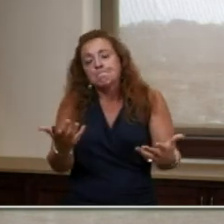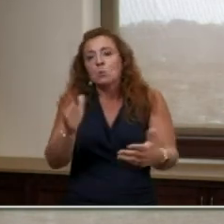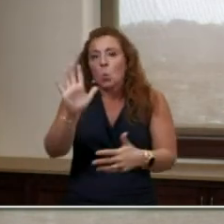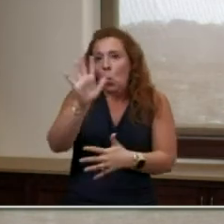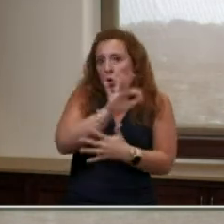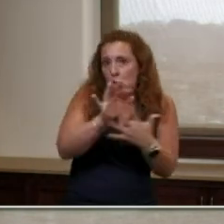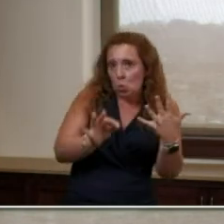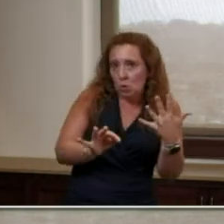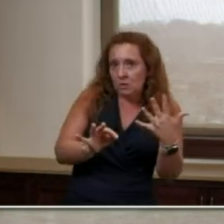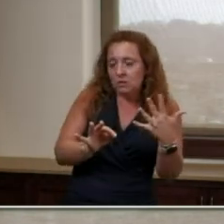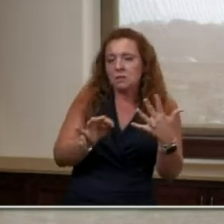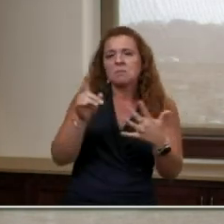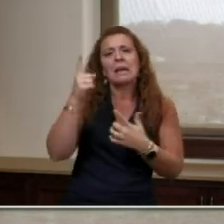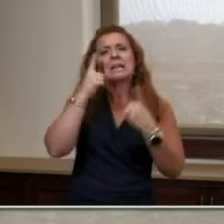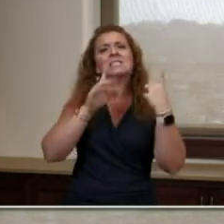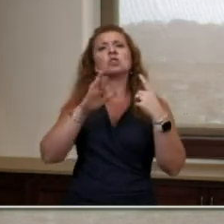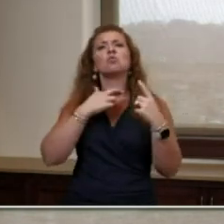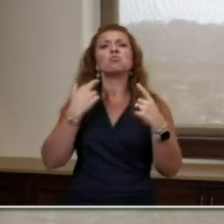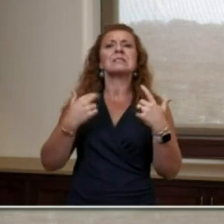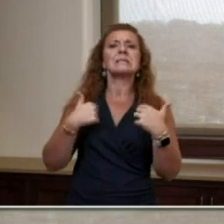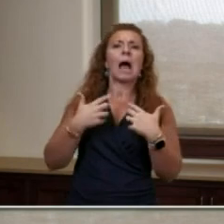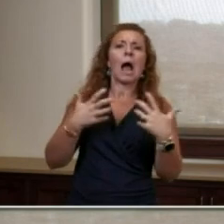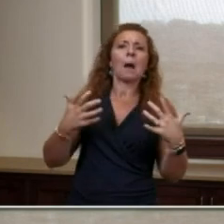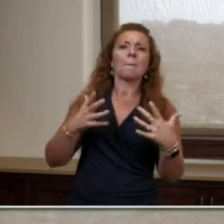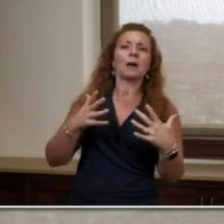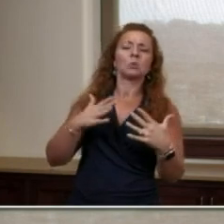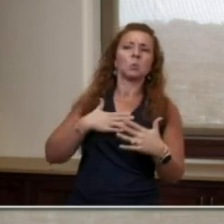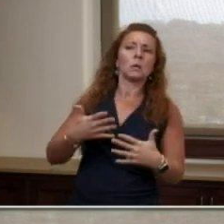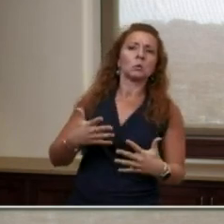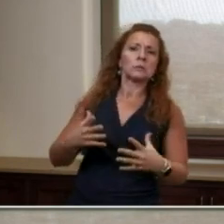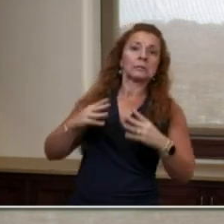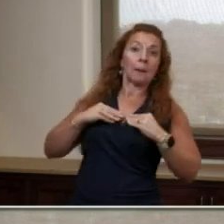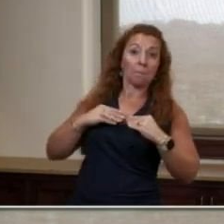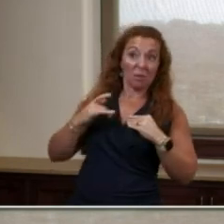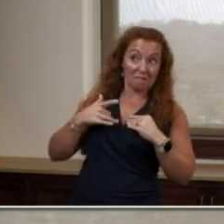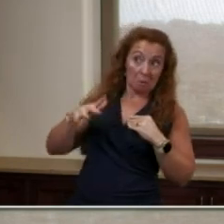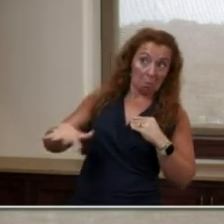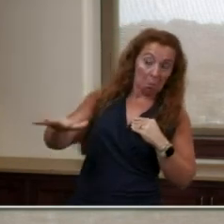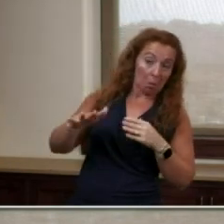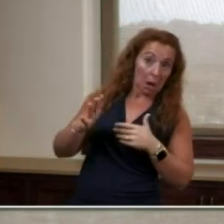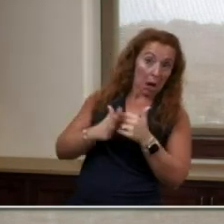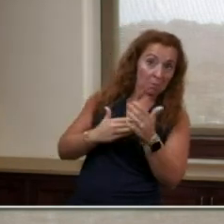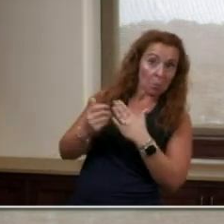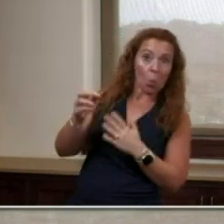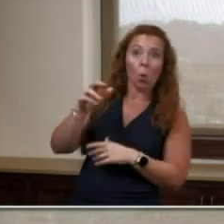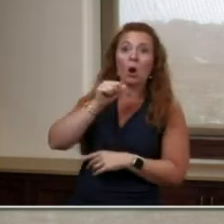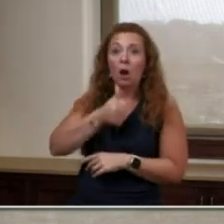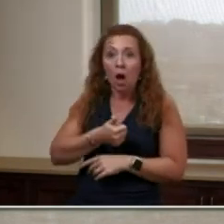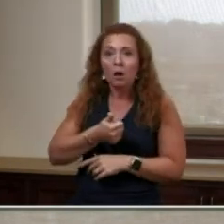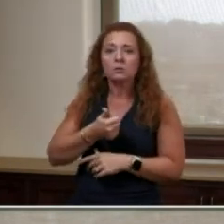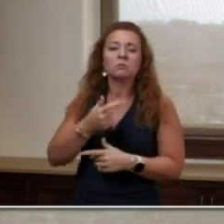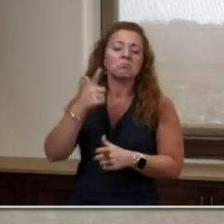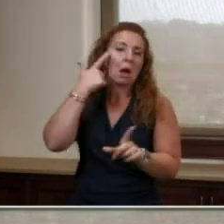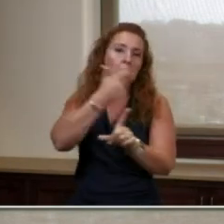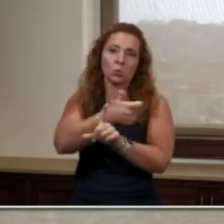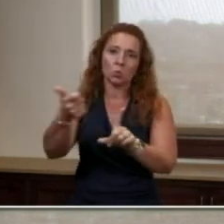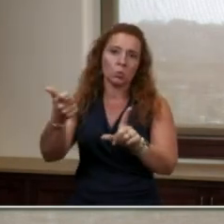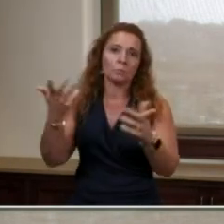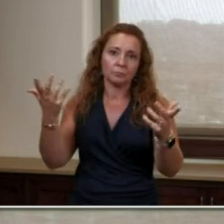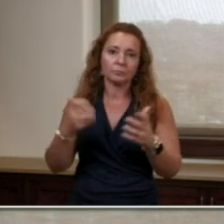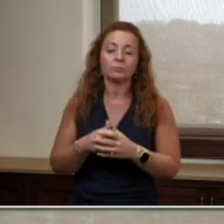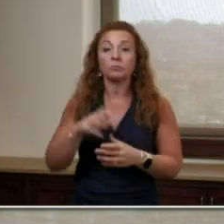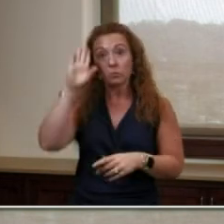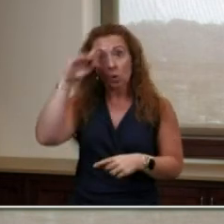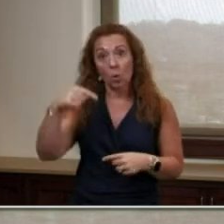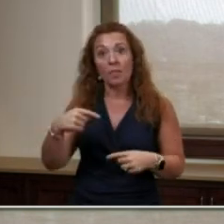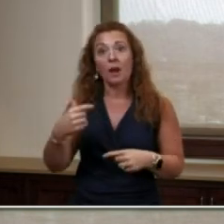should consider your own risk level, and determine if you feel comfortable or not in that position to wear a mask or not. I know